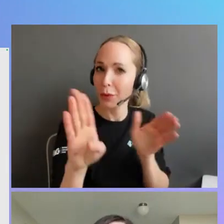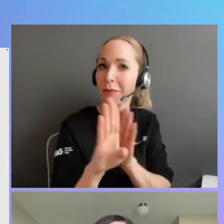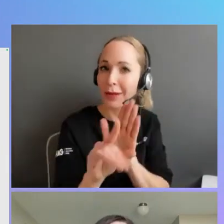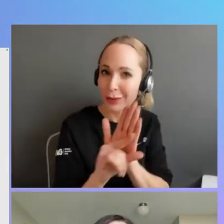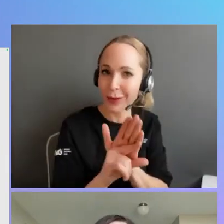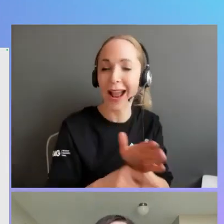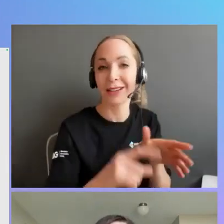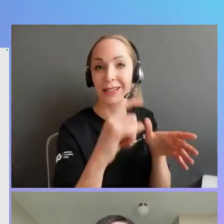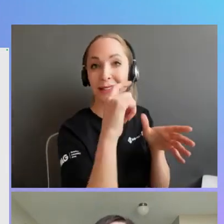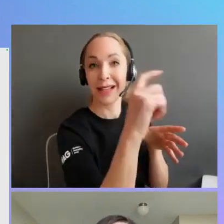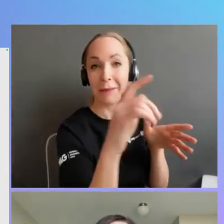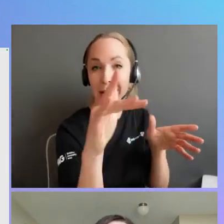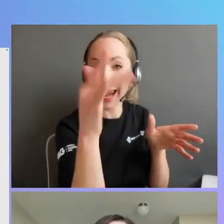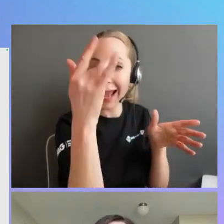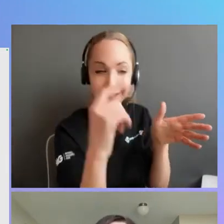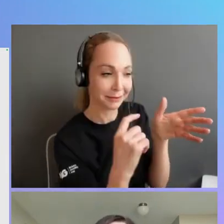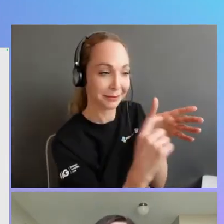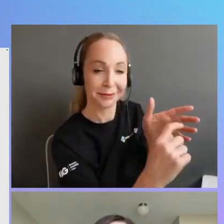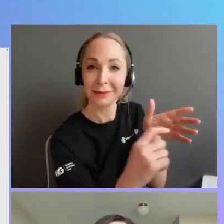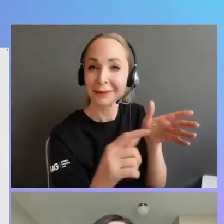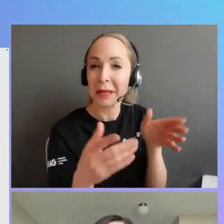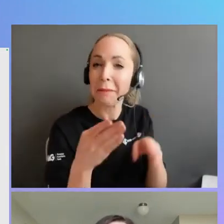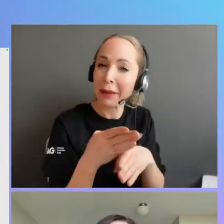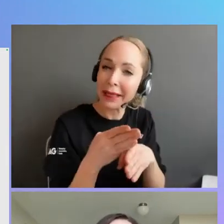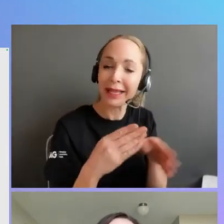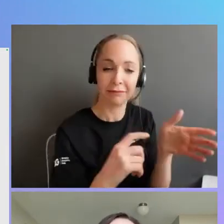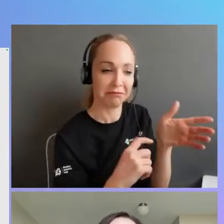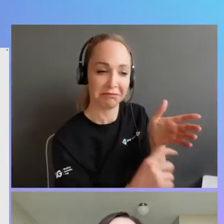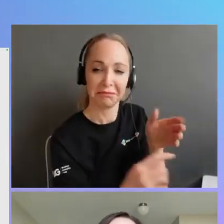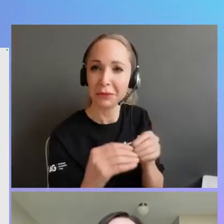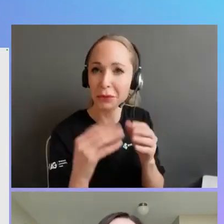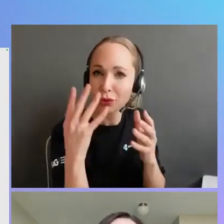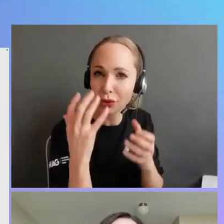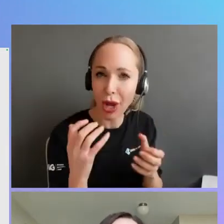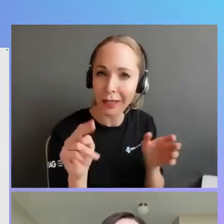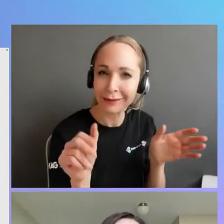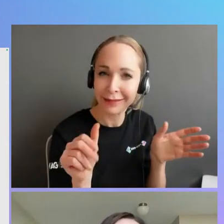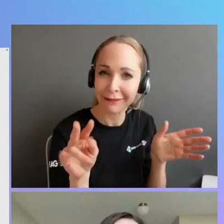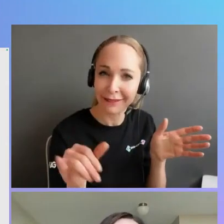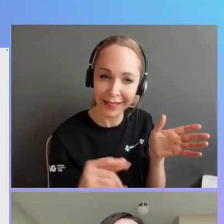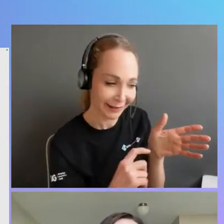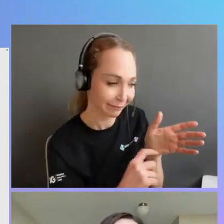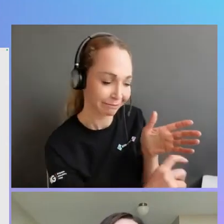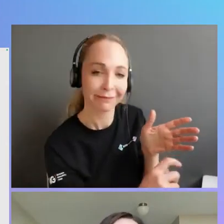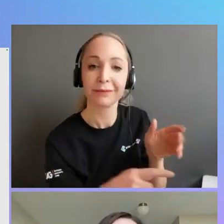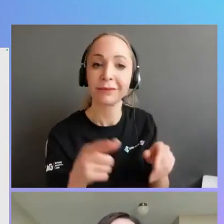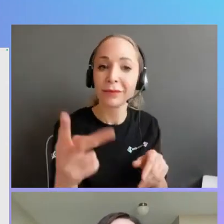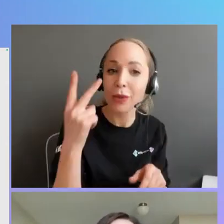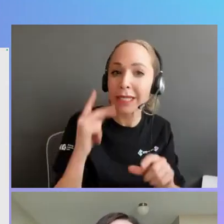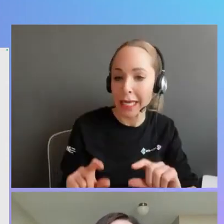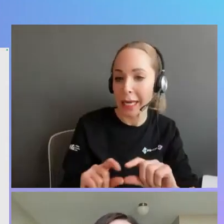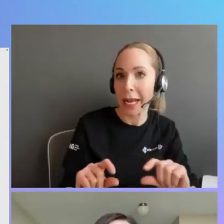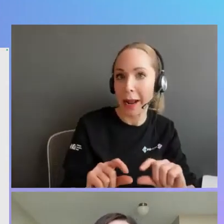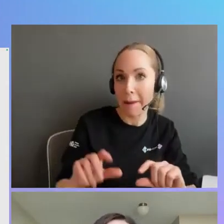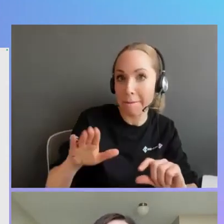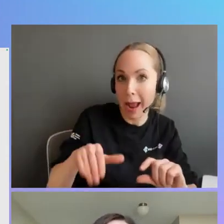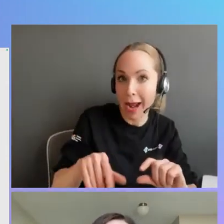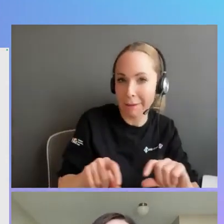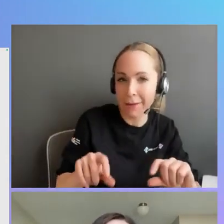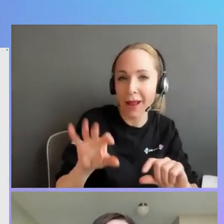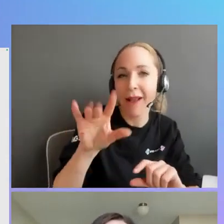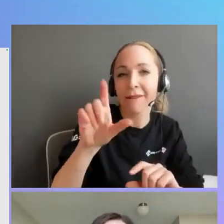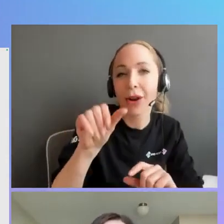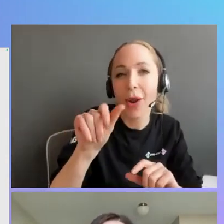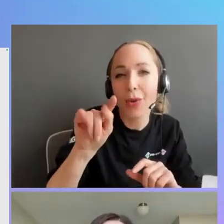lighter blue. In the middle, it's a medium blue. And at the bottom, it's more of a navy. And then there's a floating button at the bottom of the screen. And the floating button has